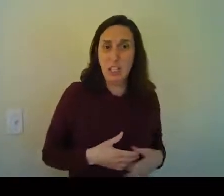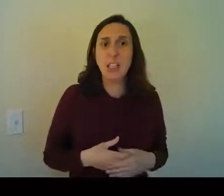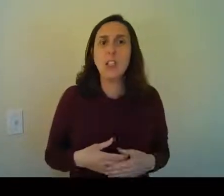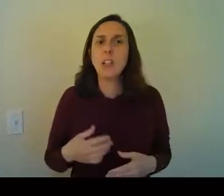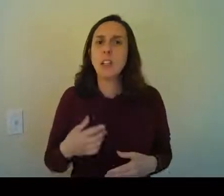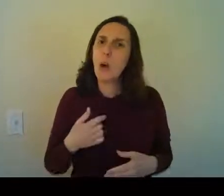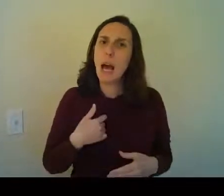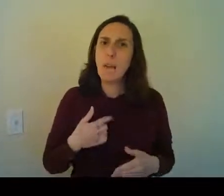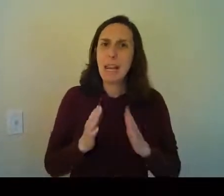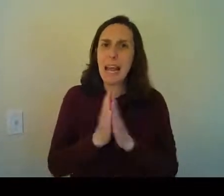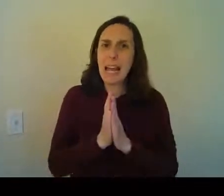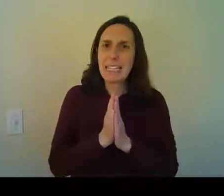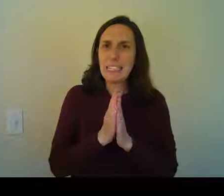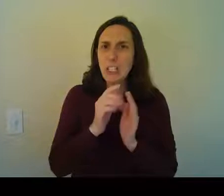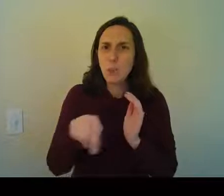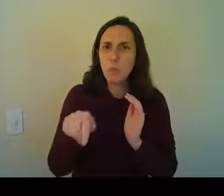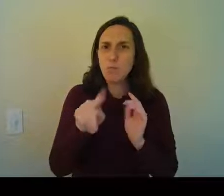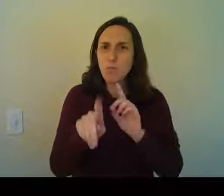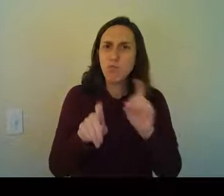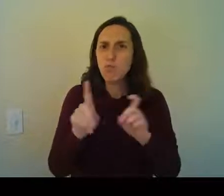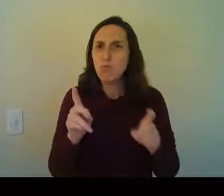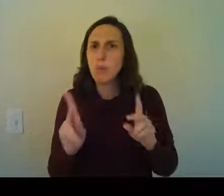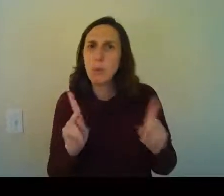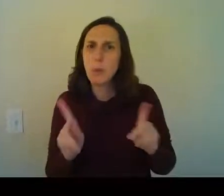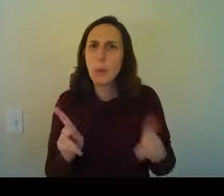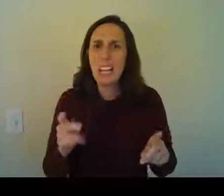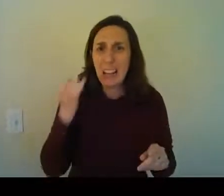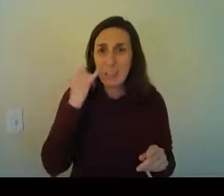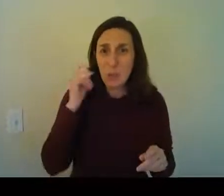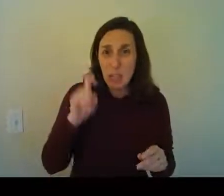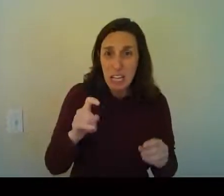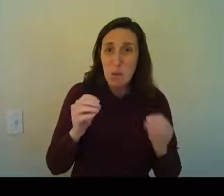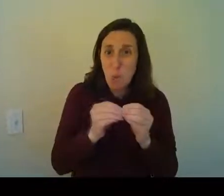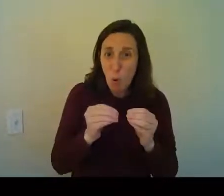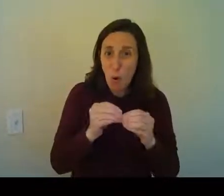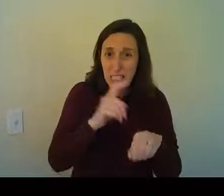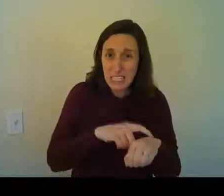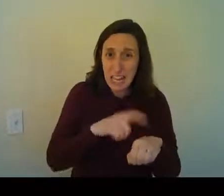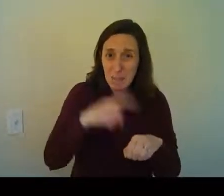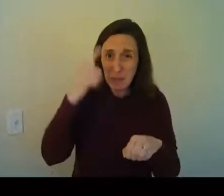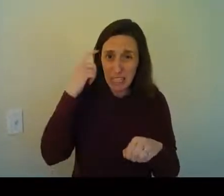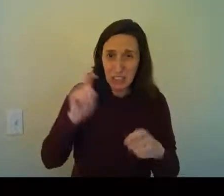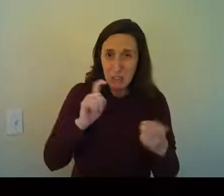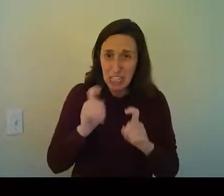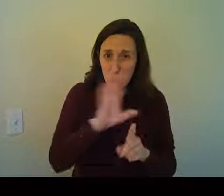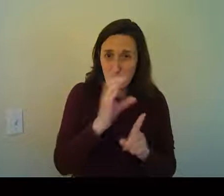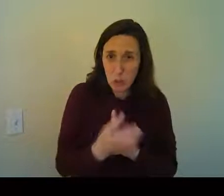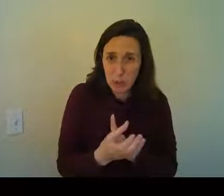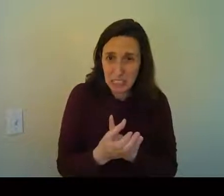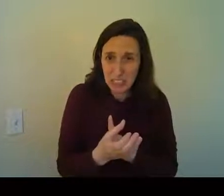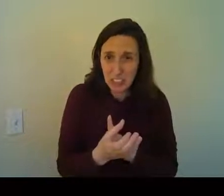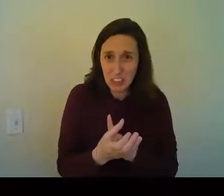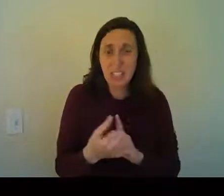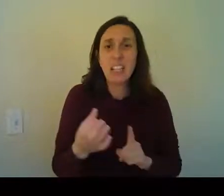if you feel you need more time because of the change of circumstances, we need to have a discussion, because I have to do something called an